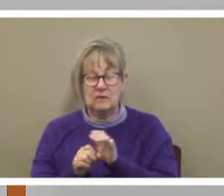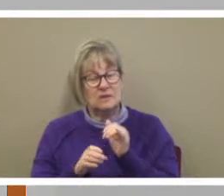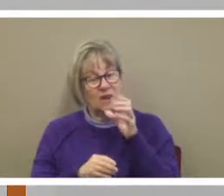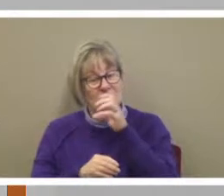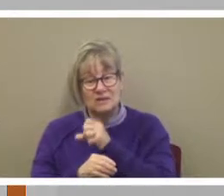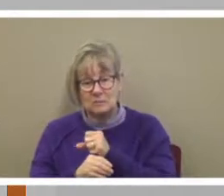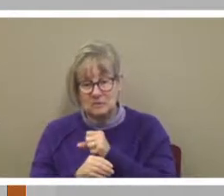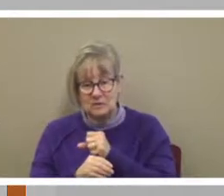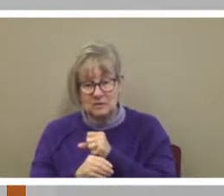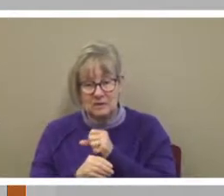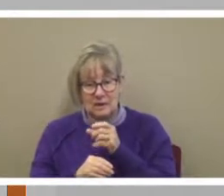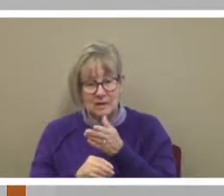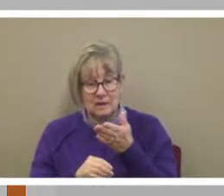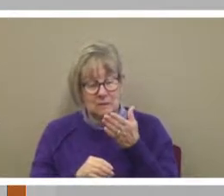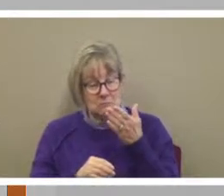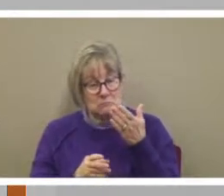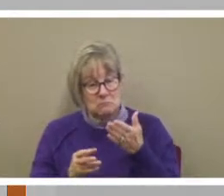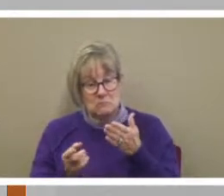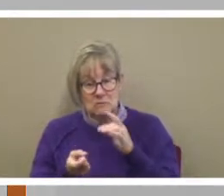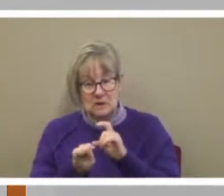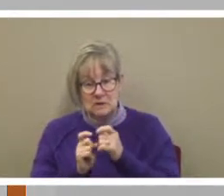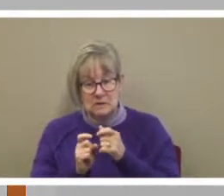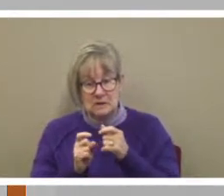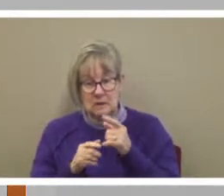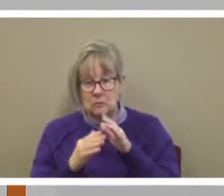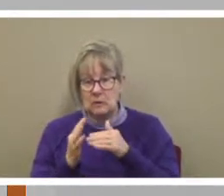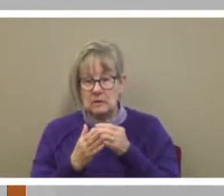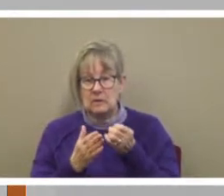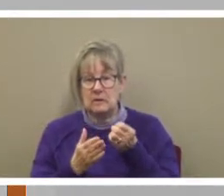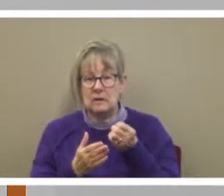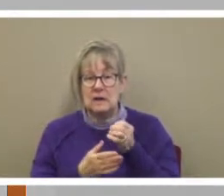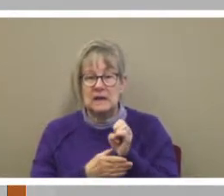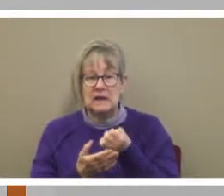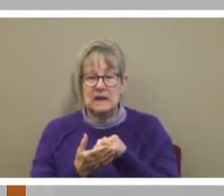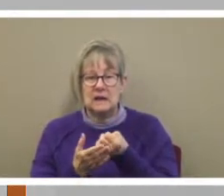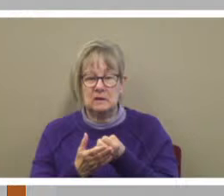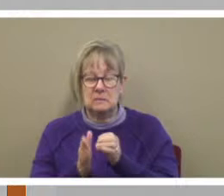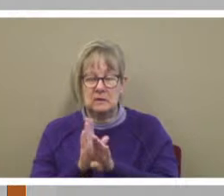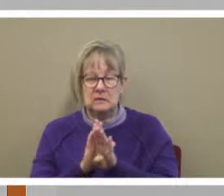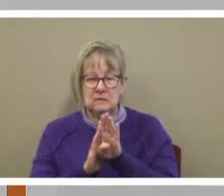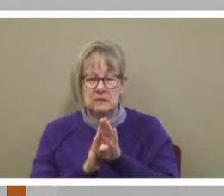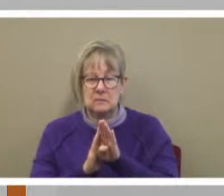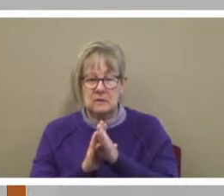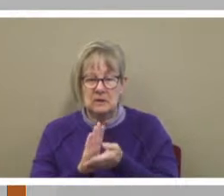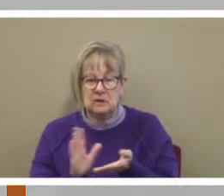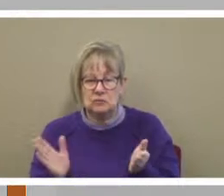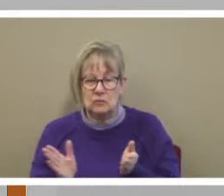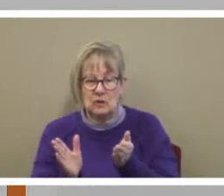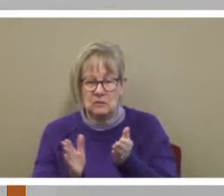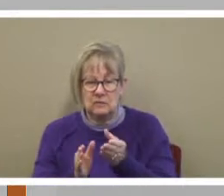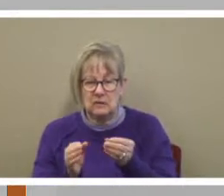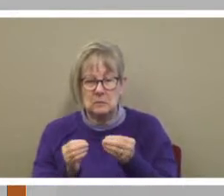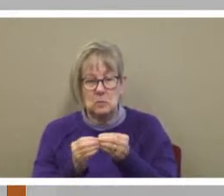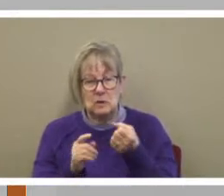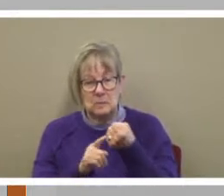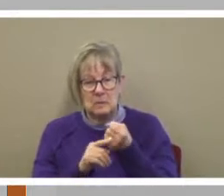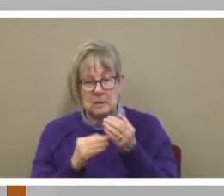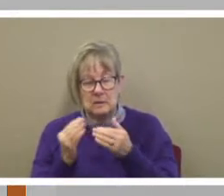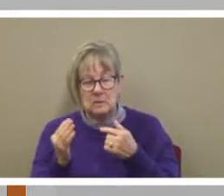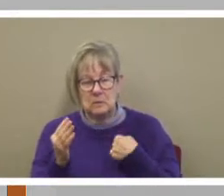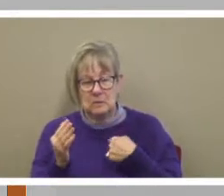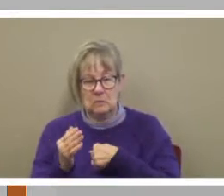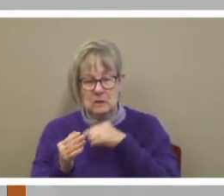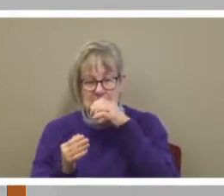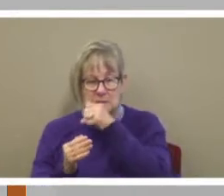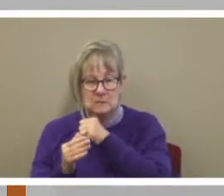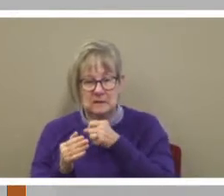things that are obviously going to change, whether it's an economic development driver that has more of an impact than we estimated. These are all just assumptions